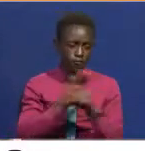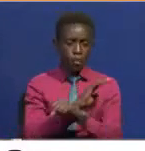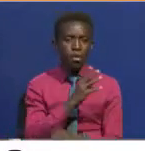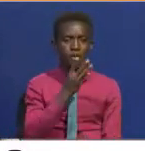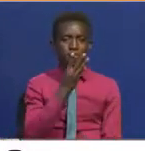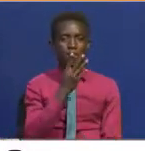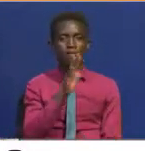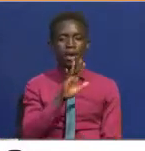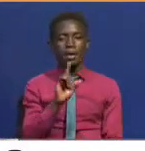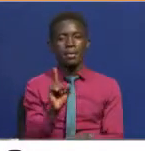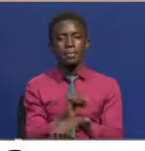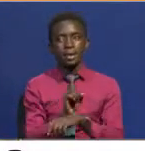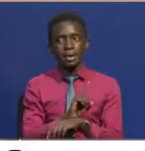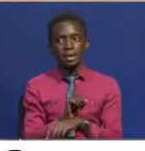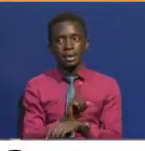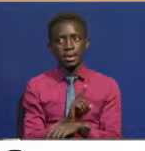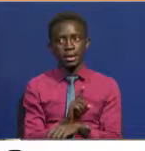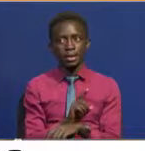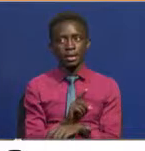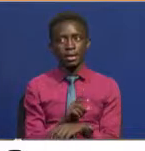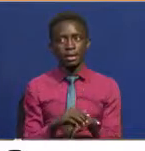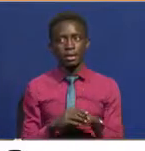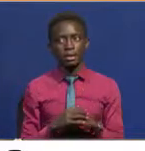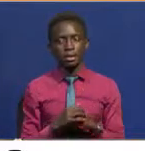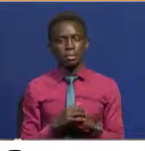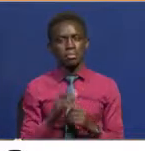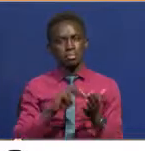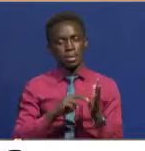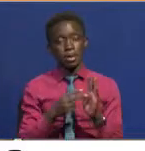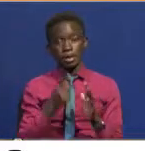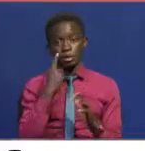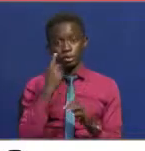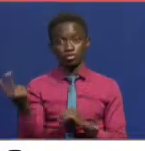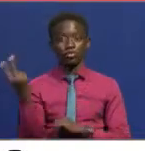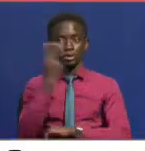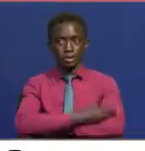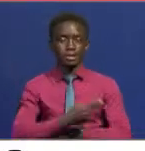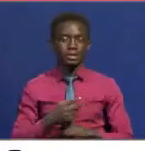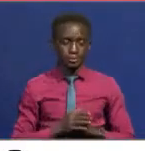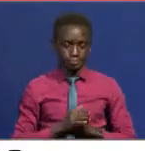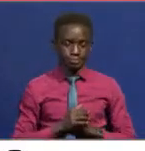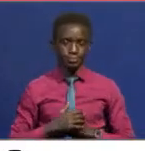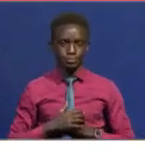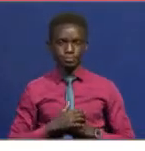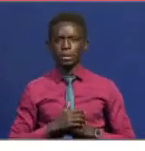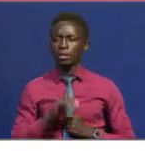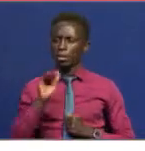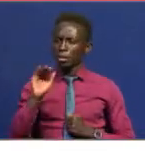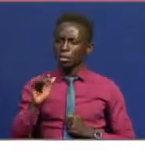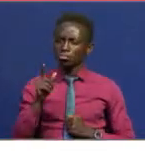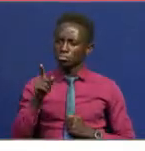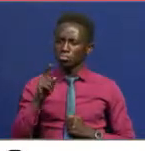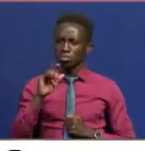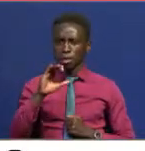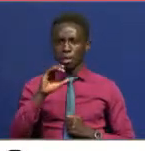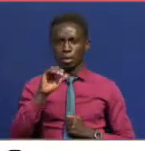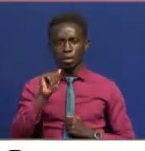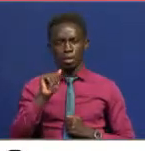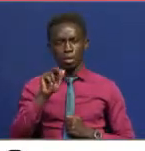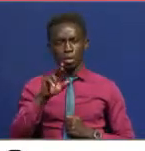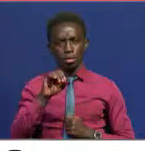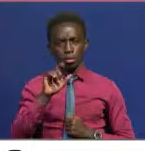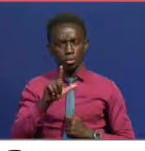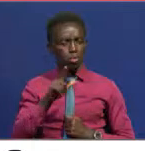1 hour. So it will work for the 2 days. Ah. Yes. Now let me come to you, Carol, and let's see